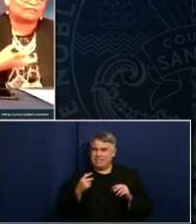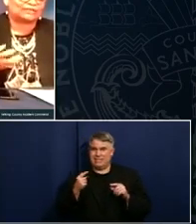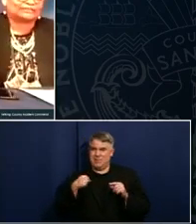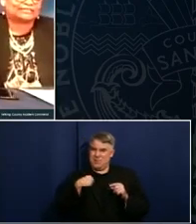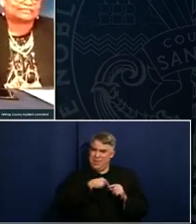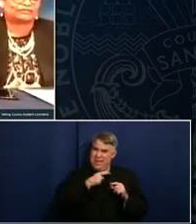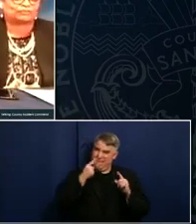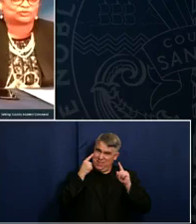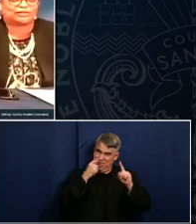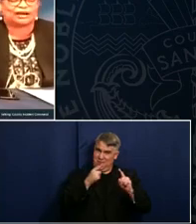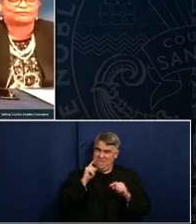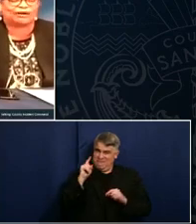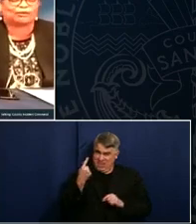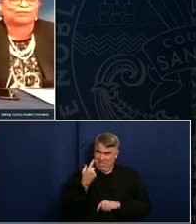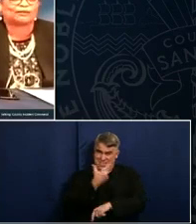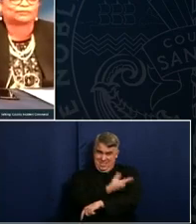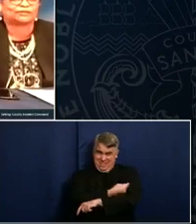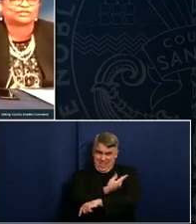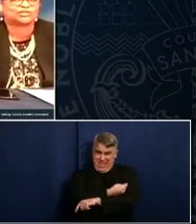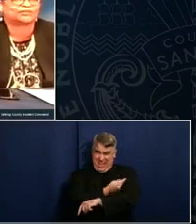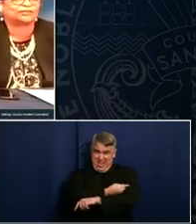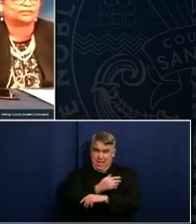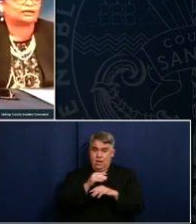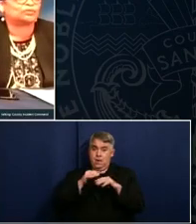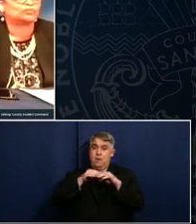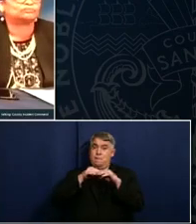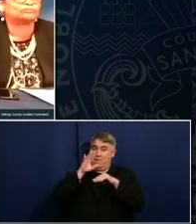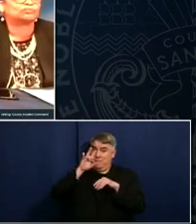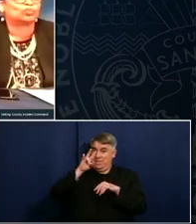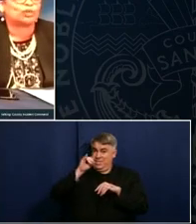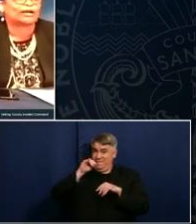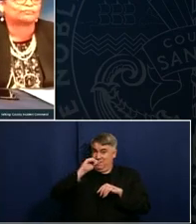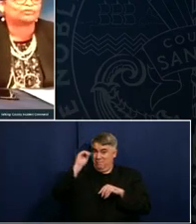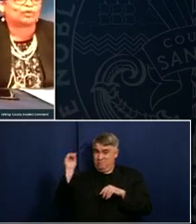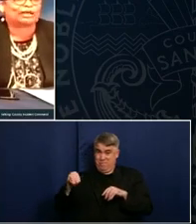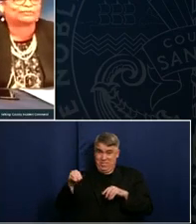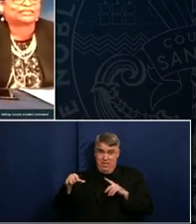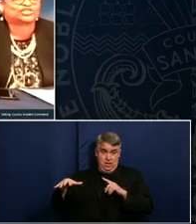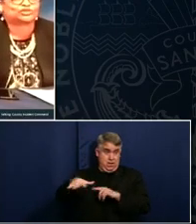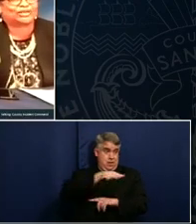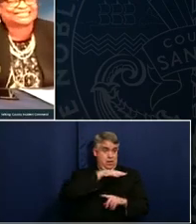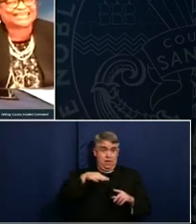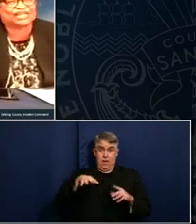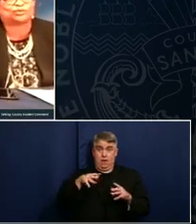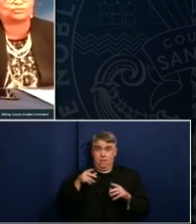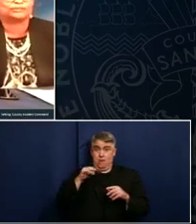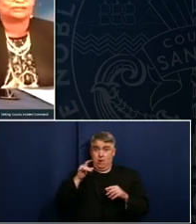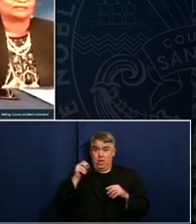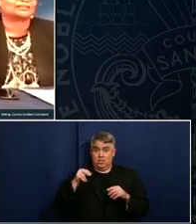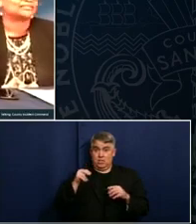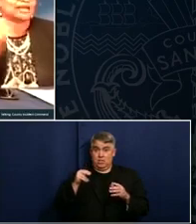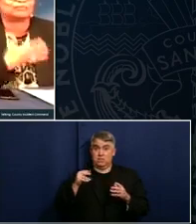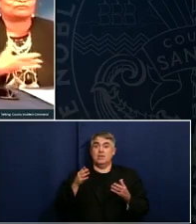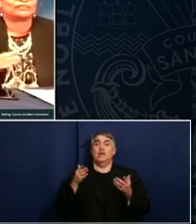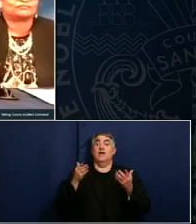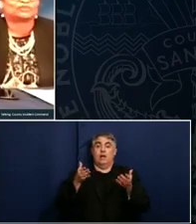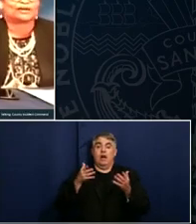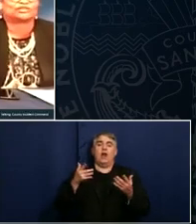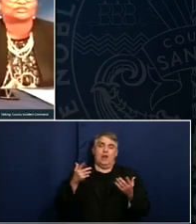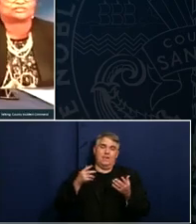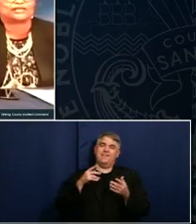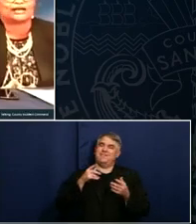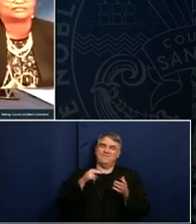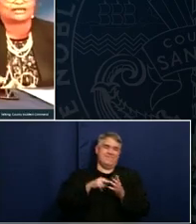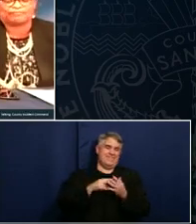vaccinating at least 70% of our population, the recommendation to continue the same